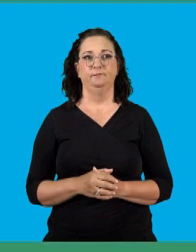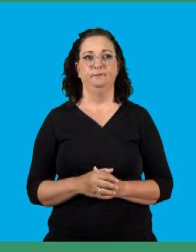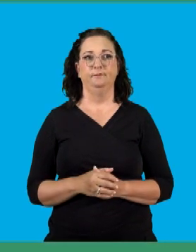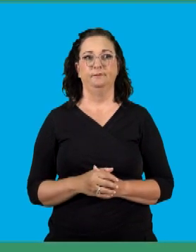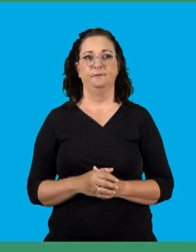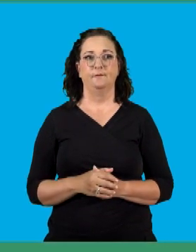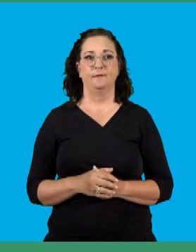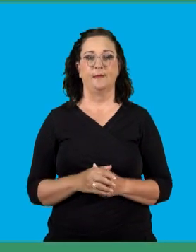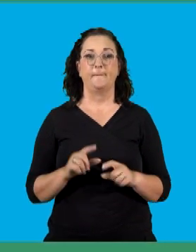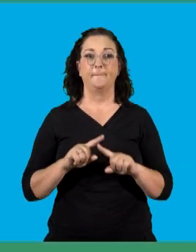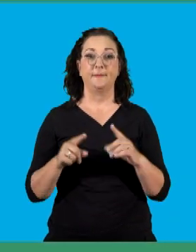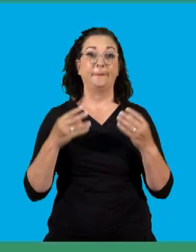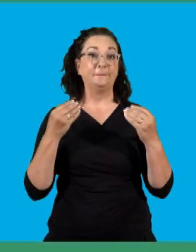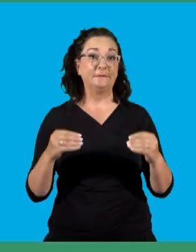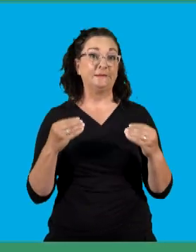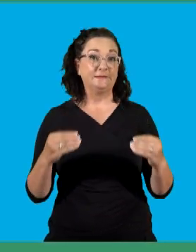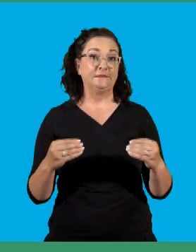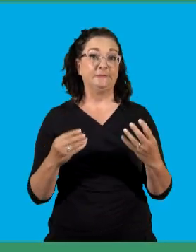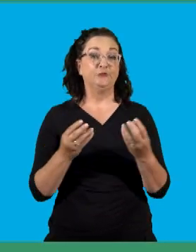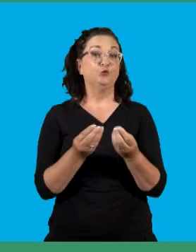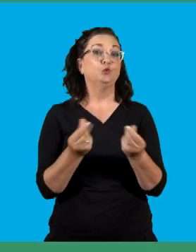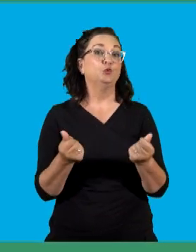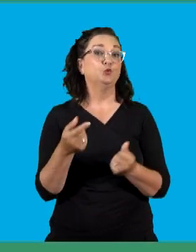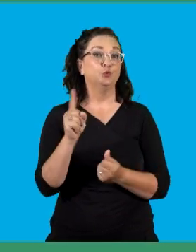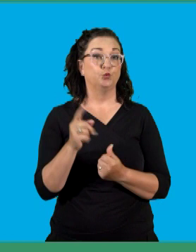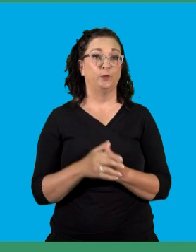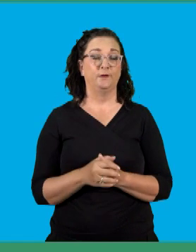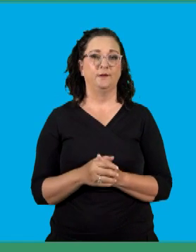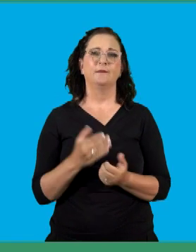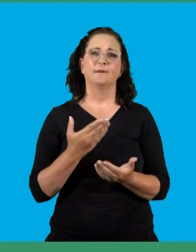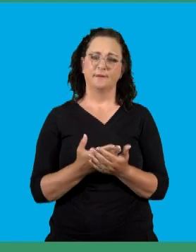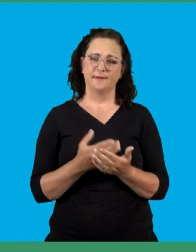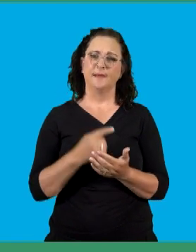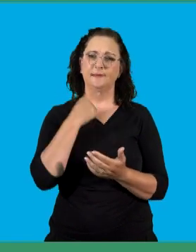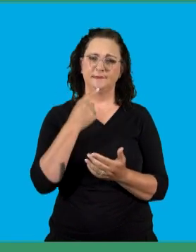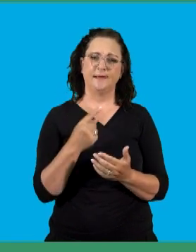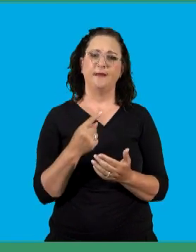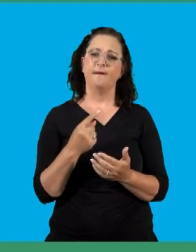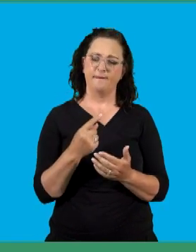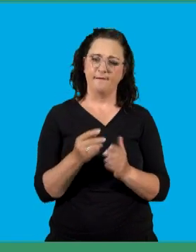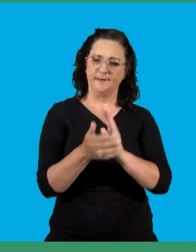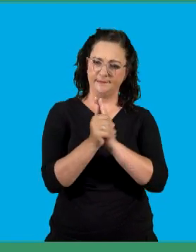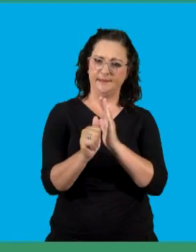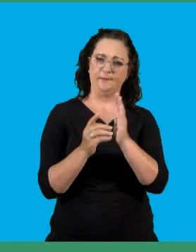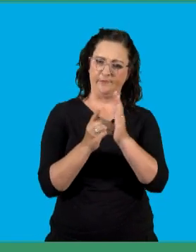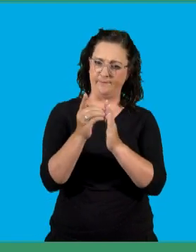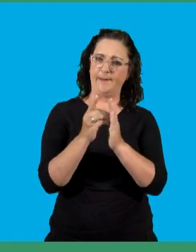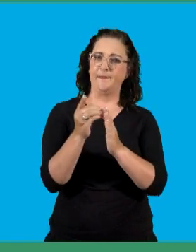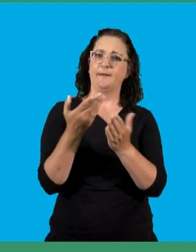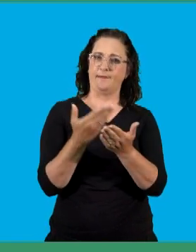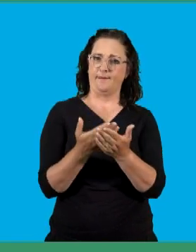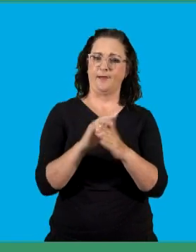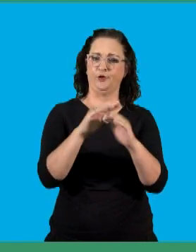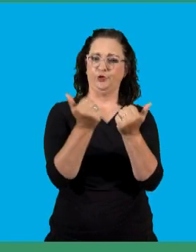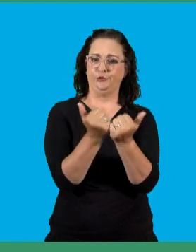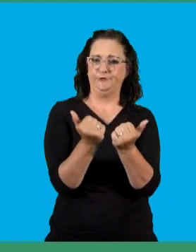Then possible solutions to unemployment. Businesses can provide skills development programs through